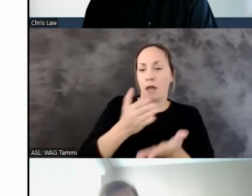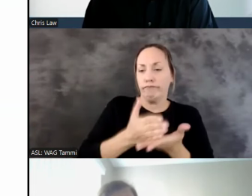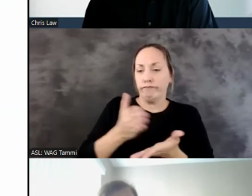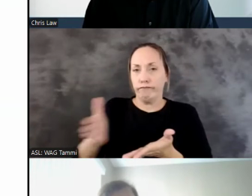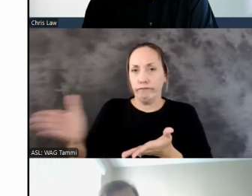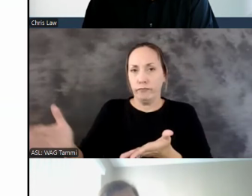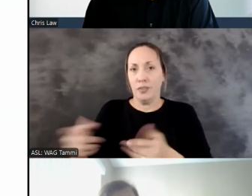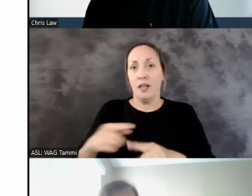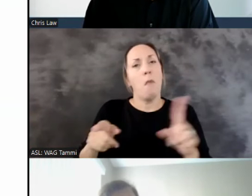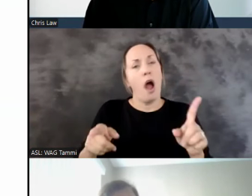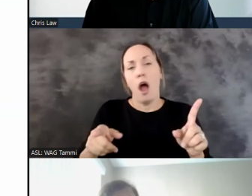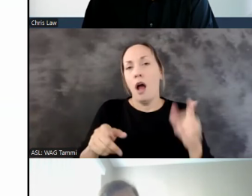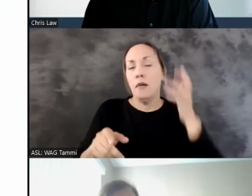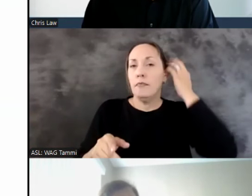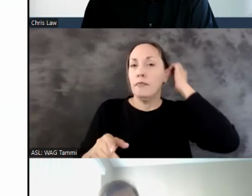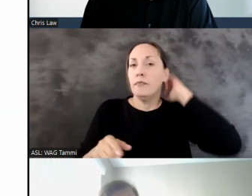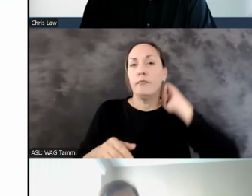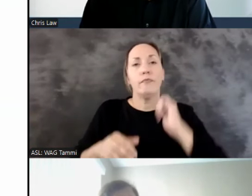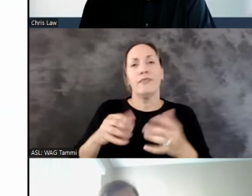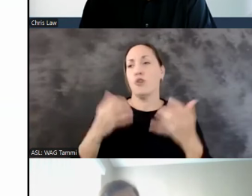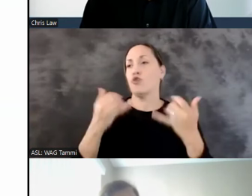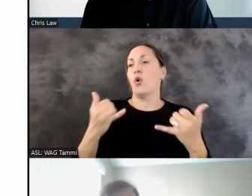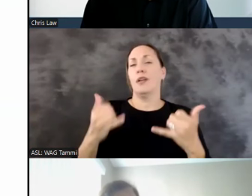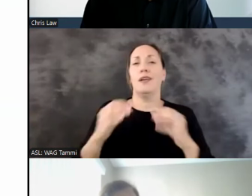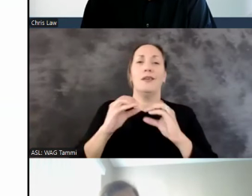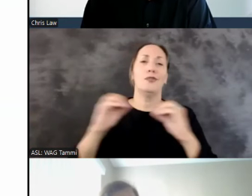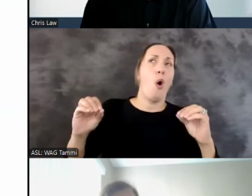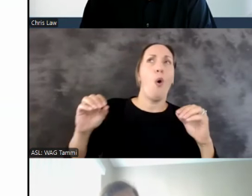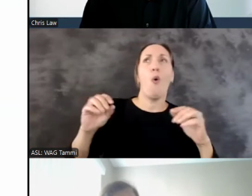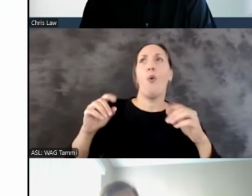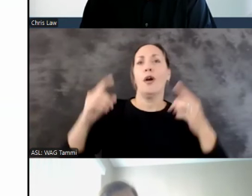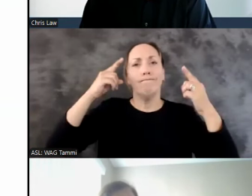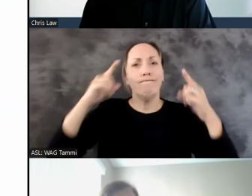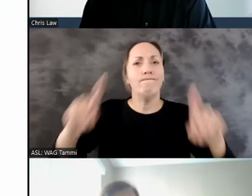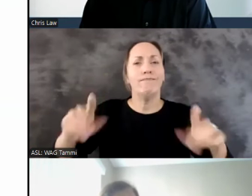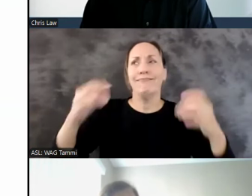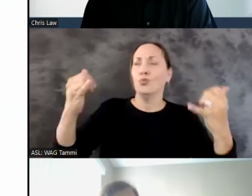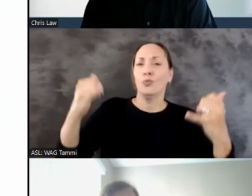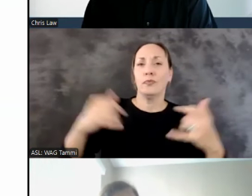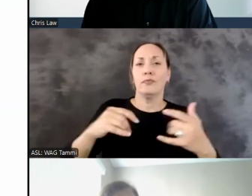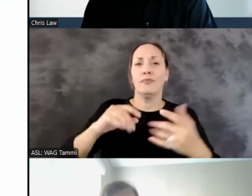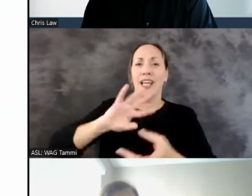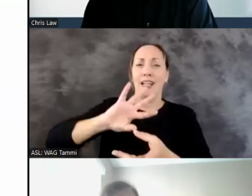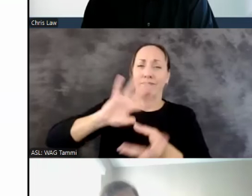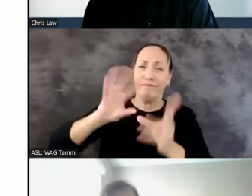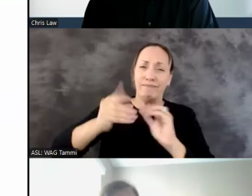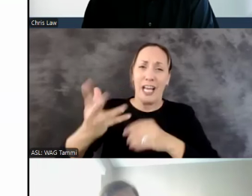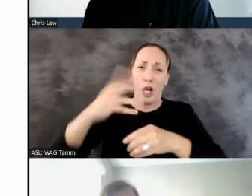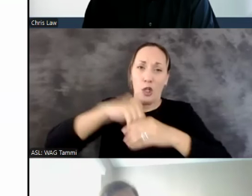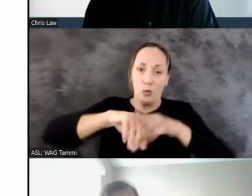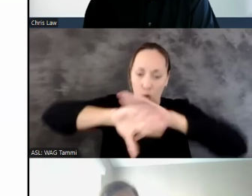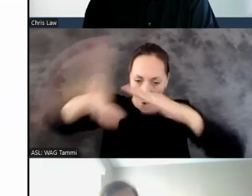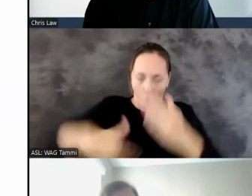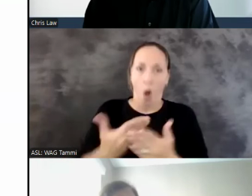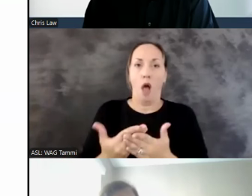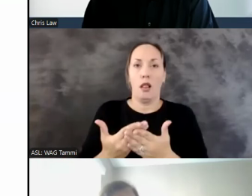no way to currently, there's no industry consensus way currently that wraps all of those up into a